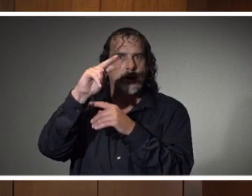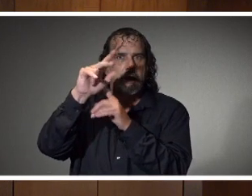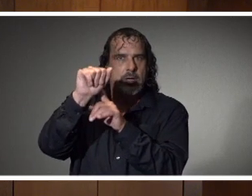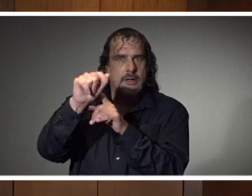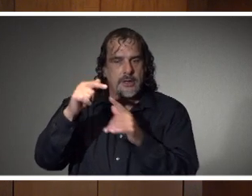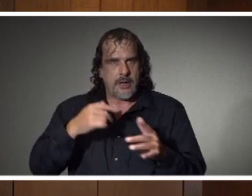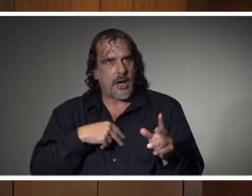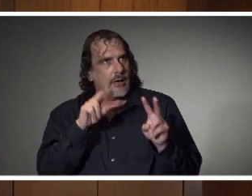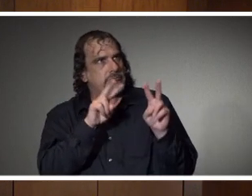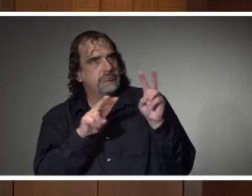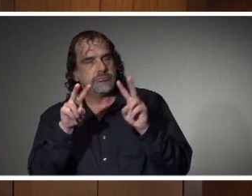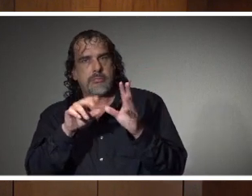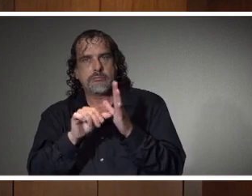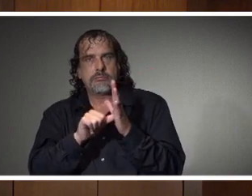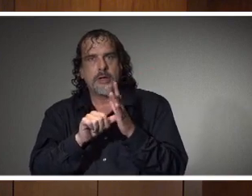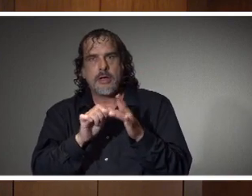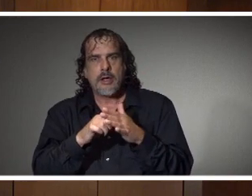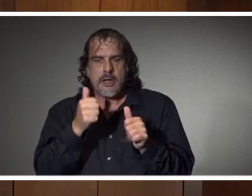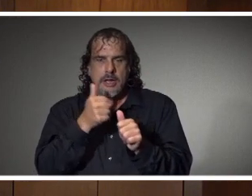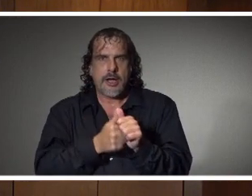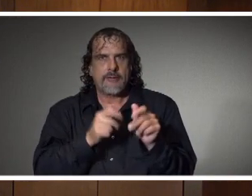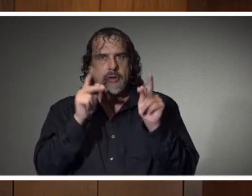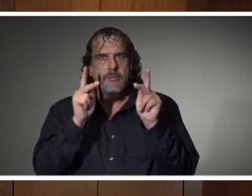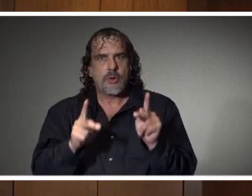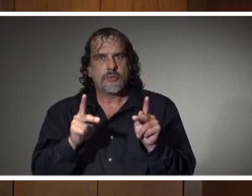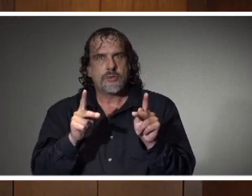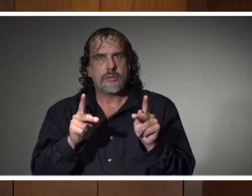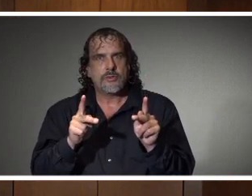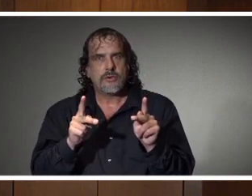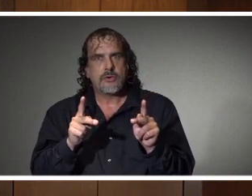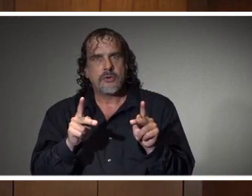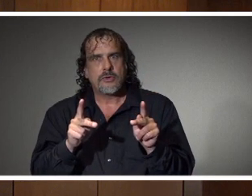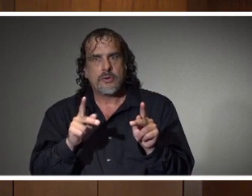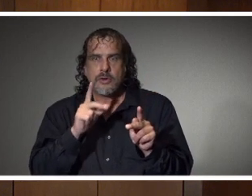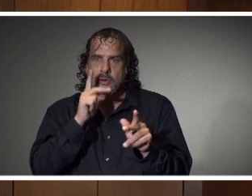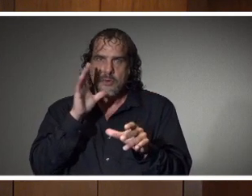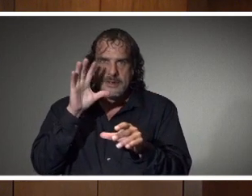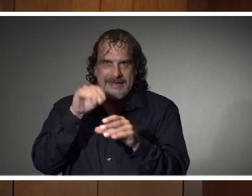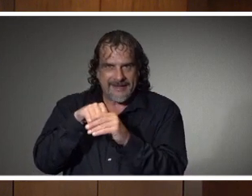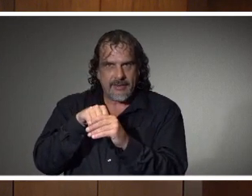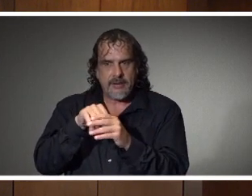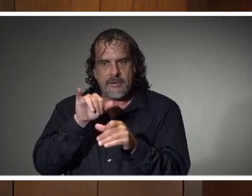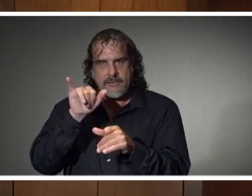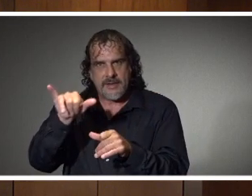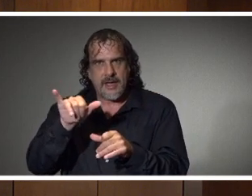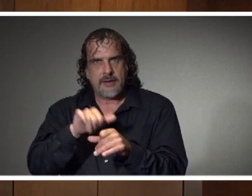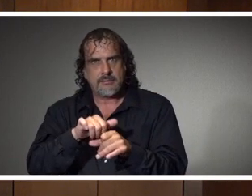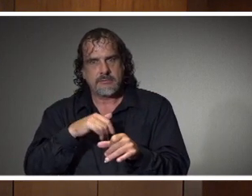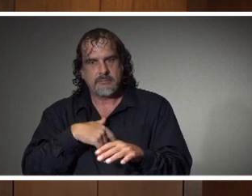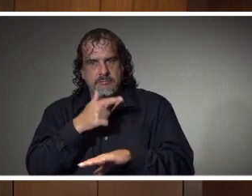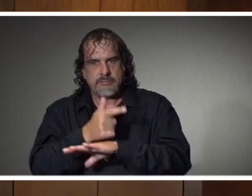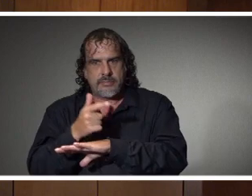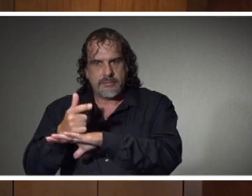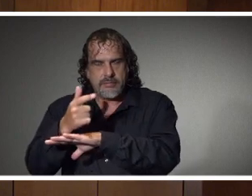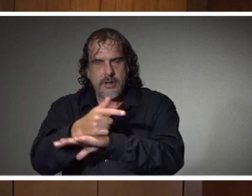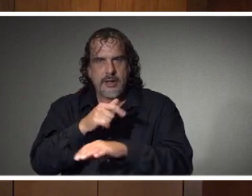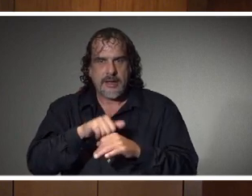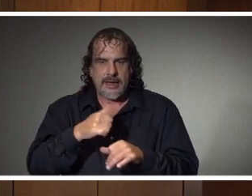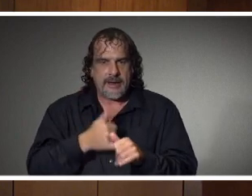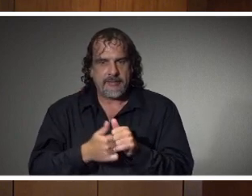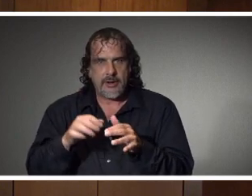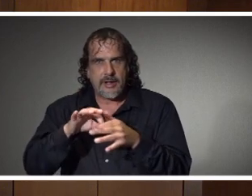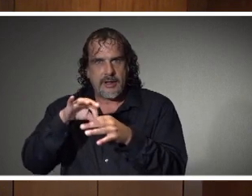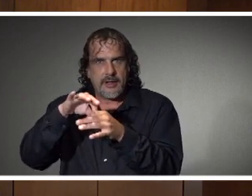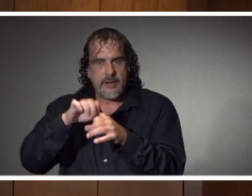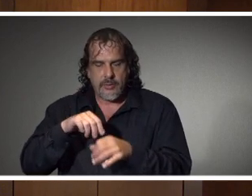I said. Every single person that was in that particular press conference, every elected official, and by the